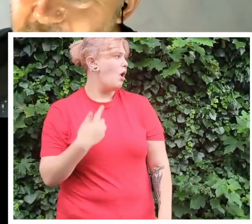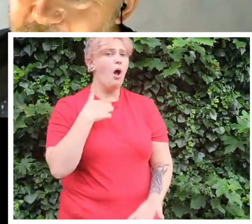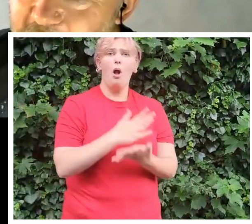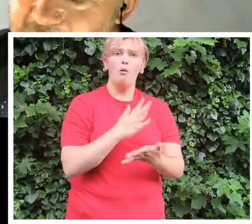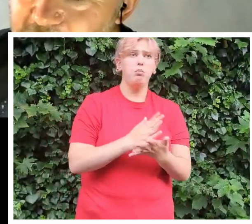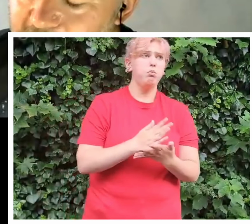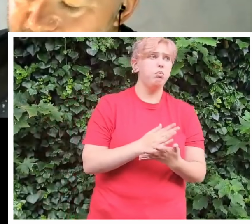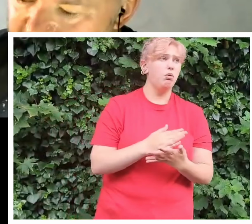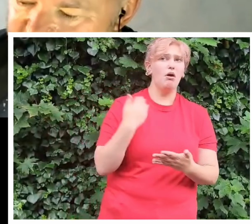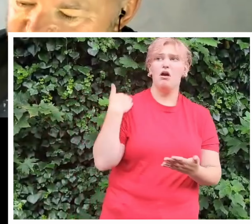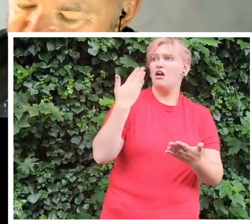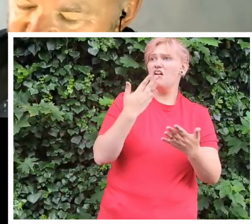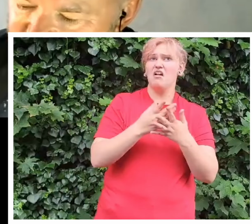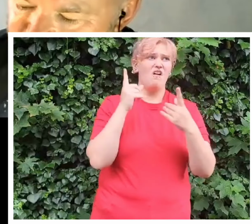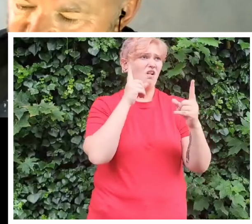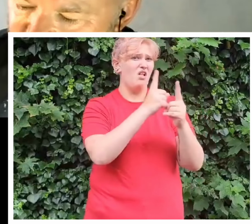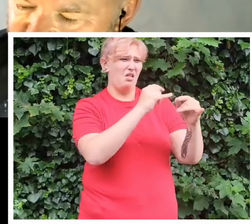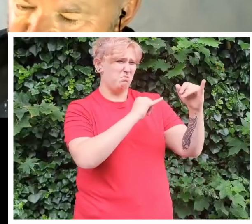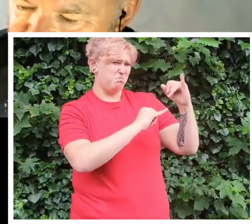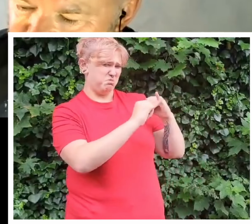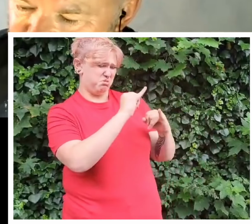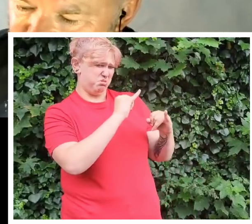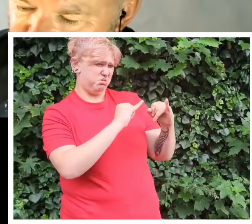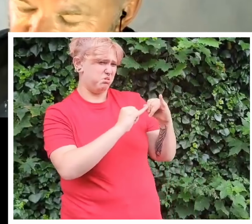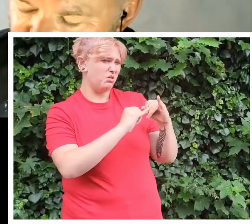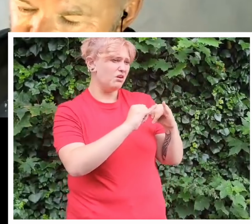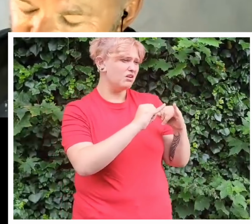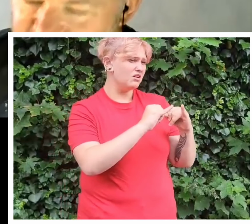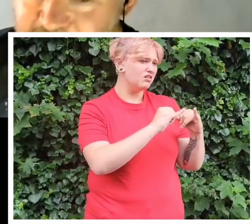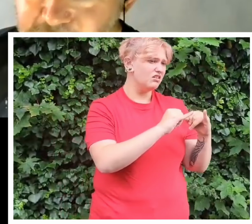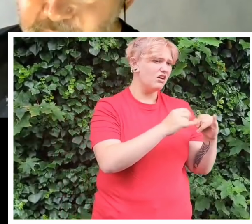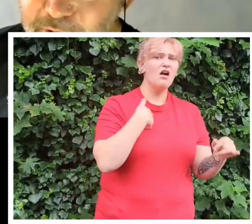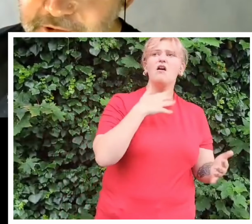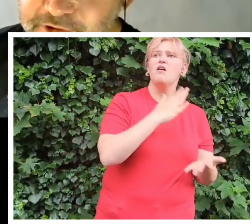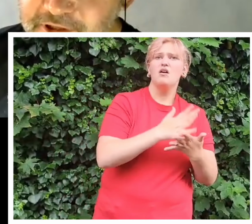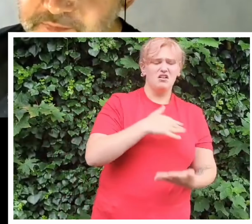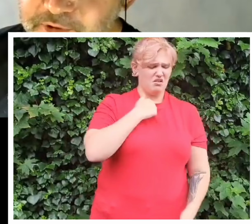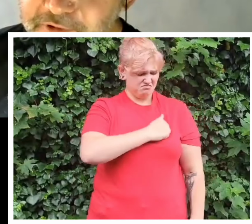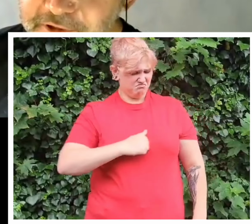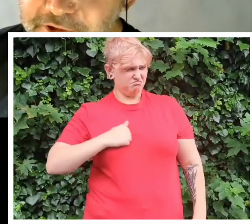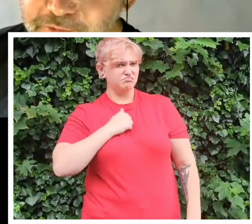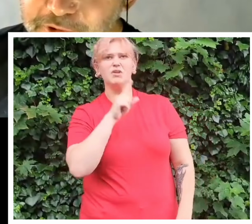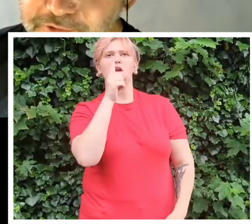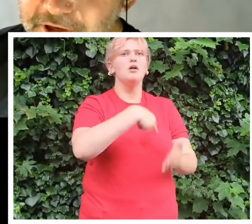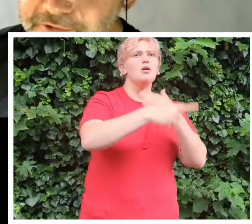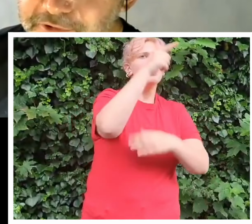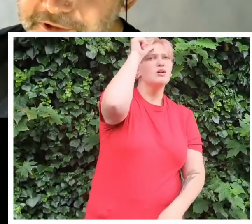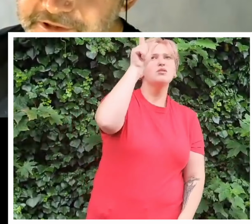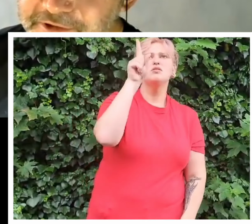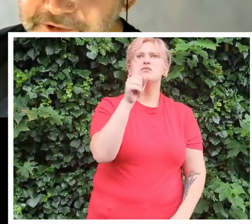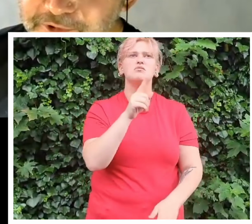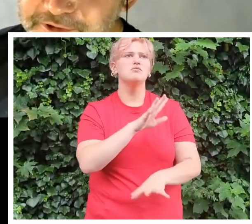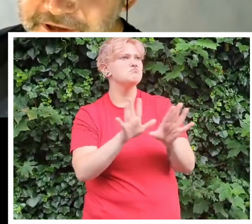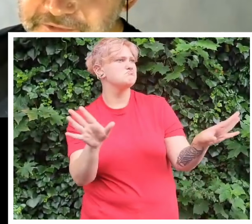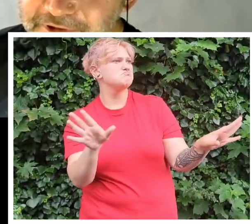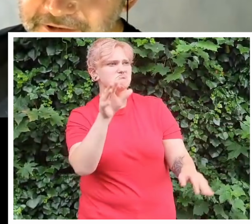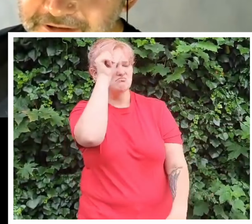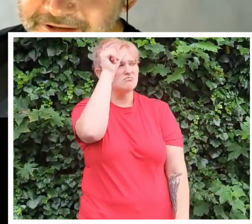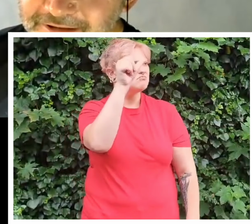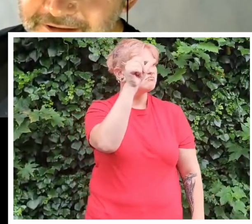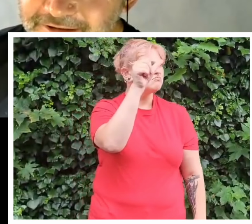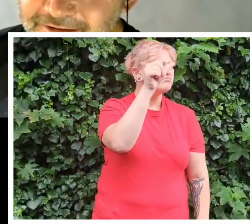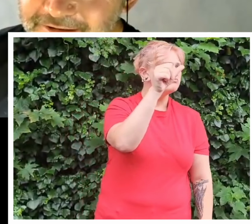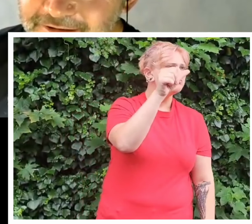Honestly, if I come across as being a bit ignorant, I was going to apologize, but you only know what you know and you only don't know what you don't